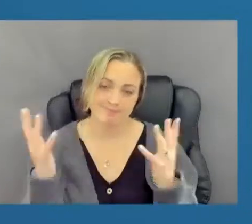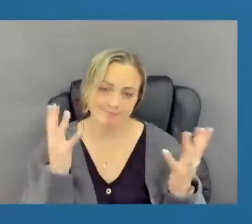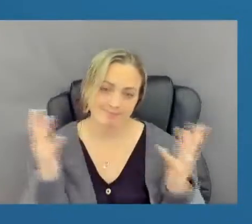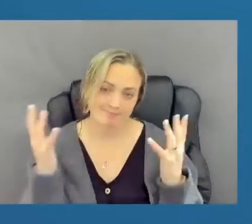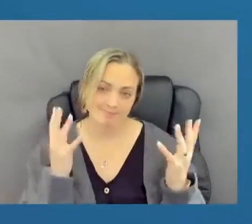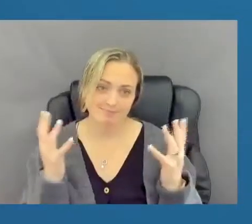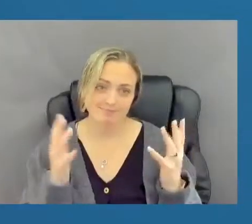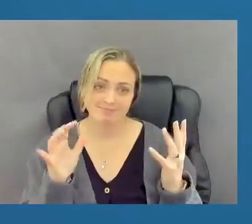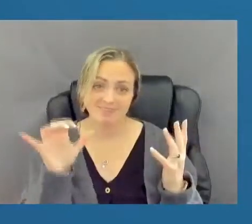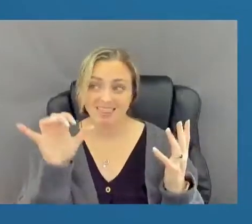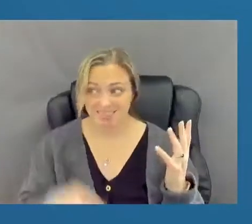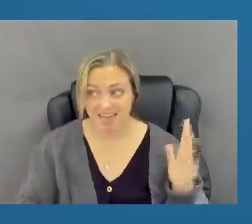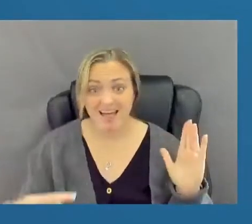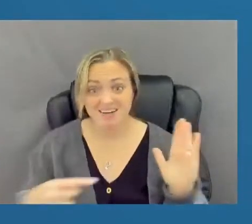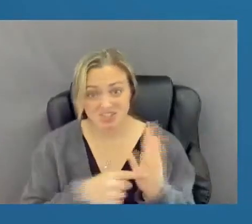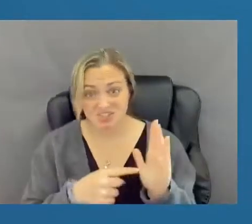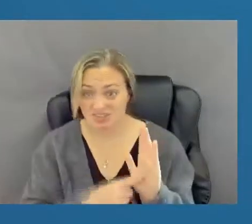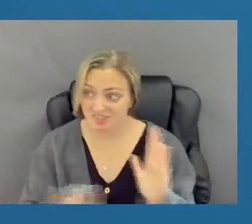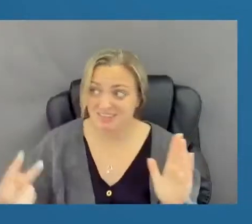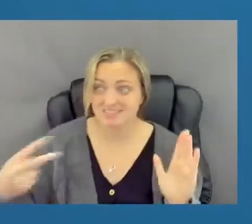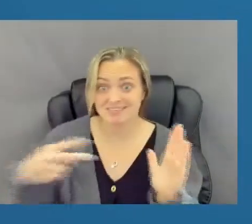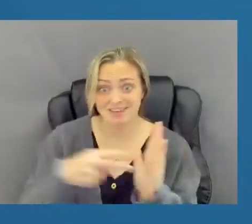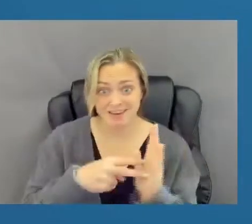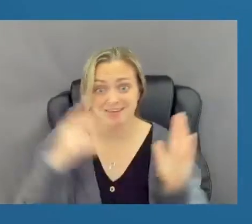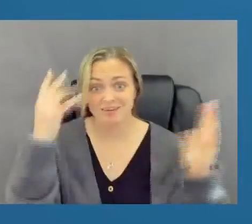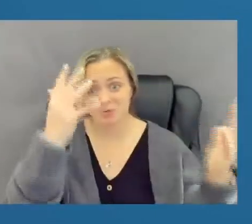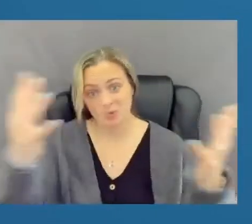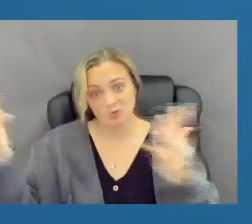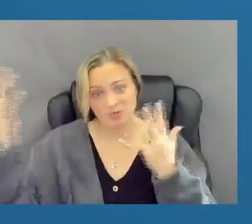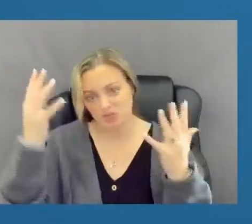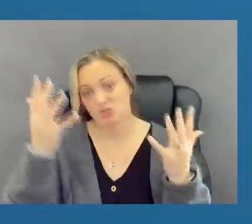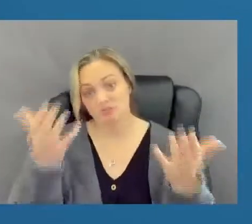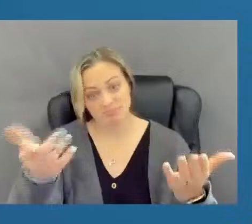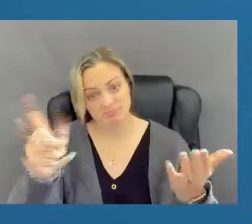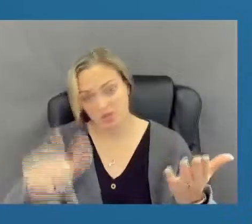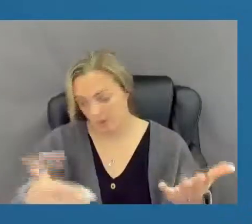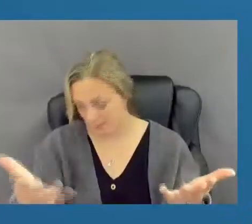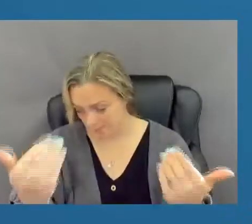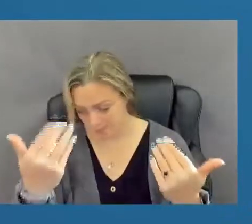That deserves a standing ovation, ladies and gentlemen.